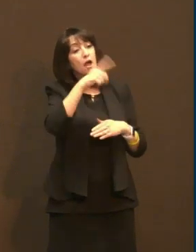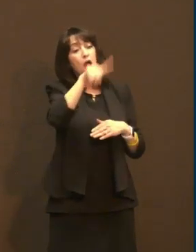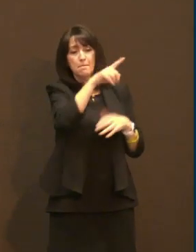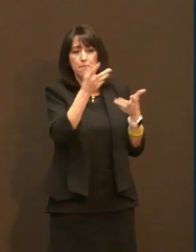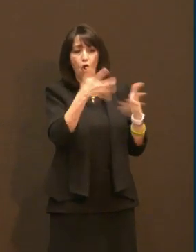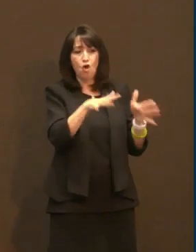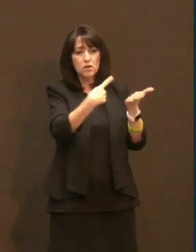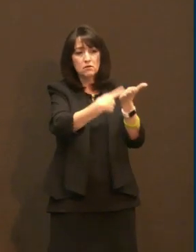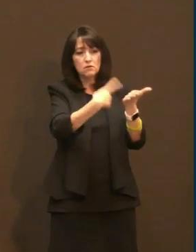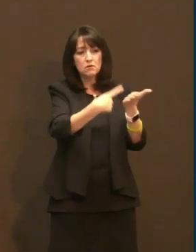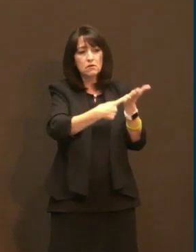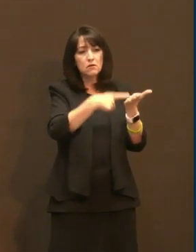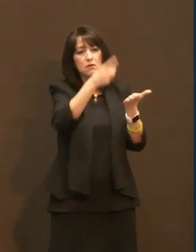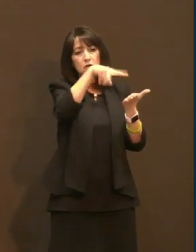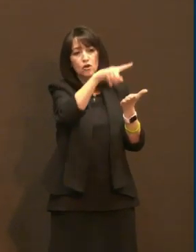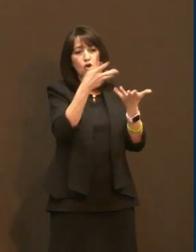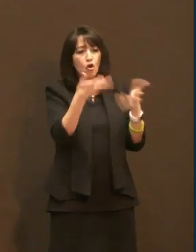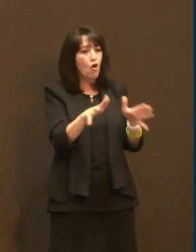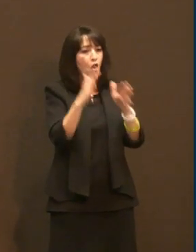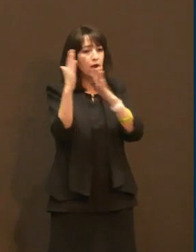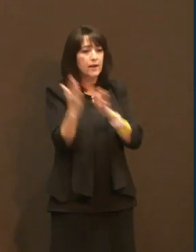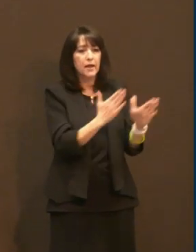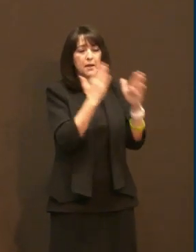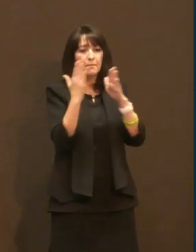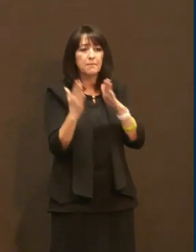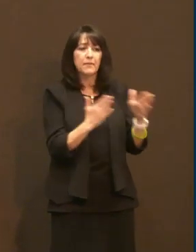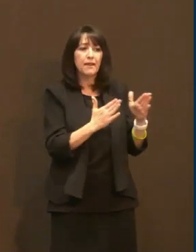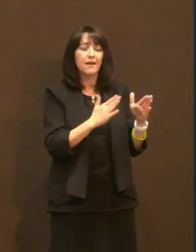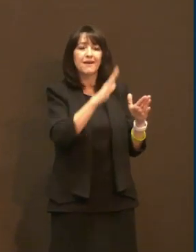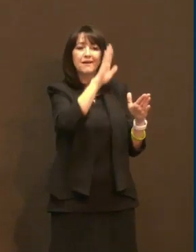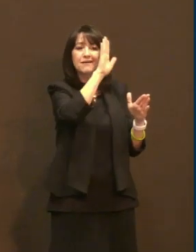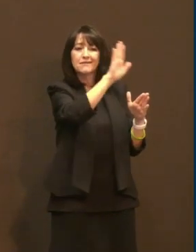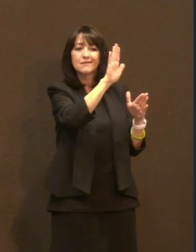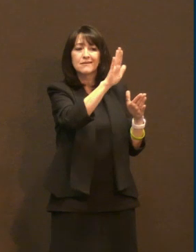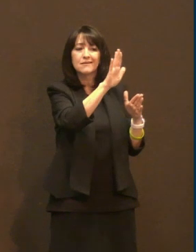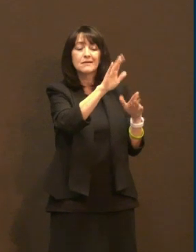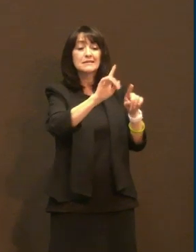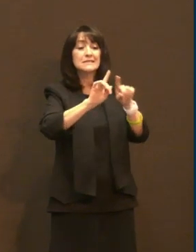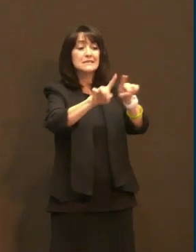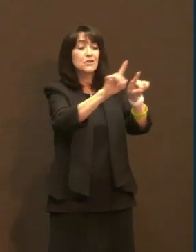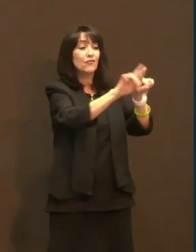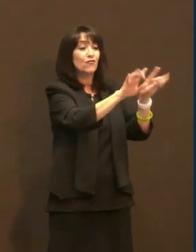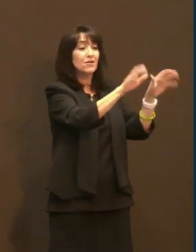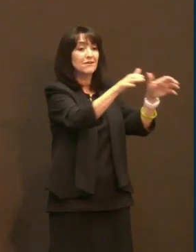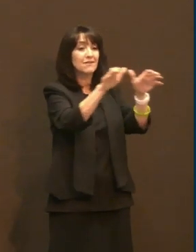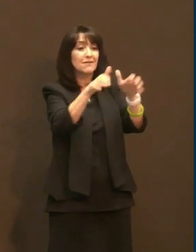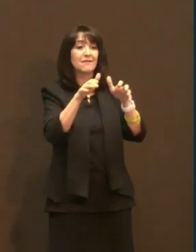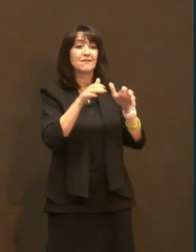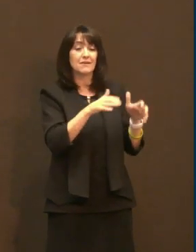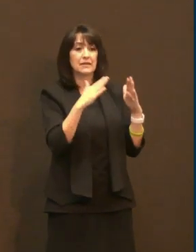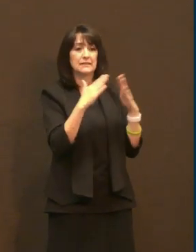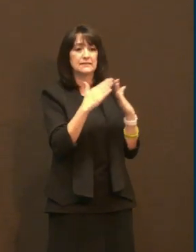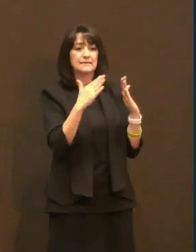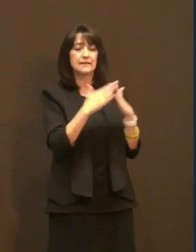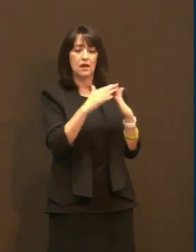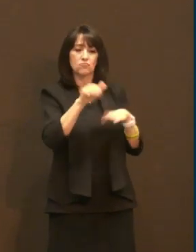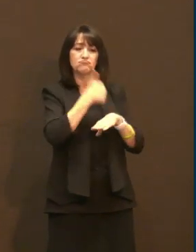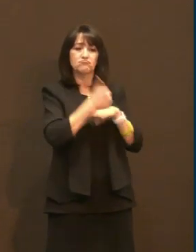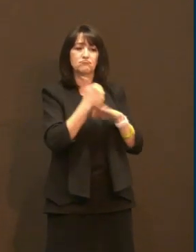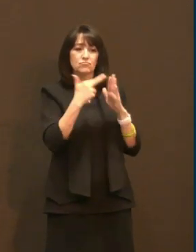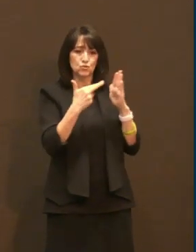one another about the differences in each of their jurisdictions and have different considerations for us there. We want to